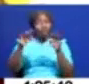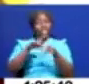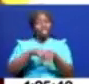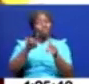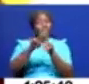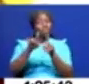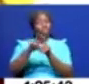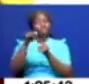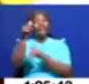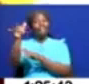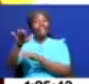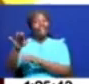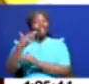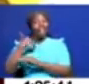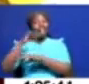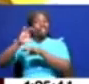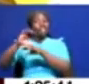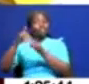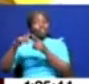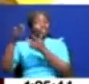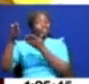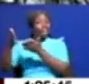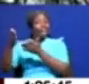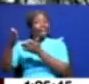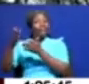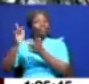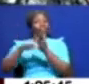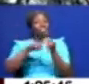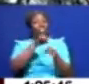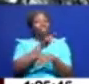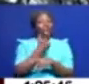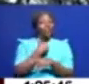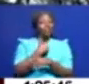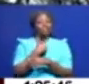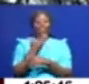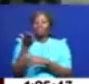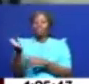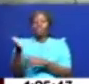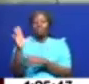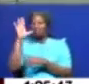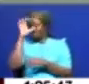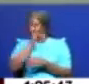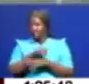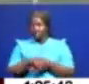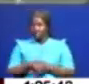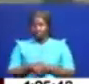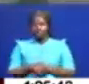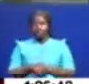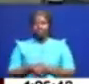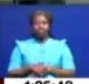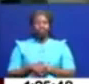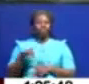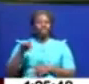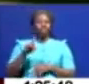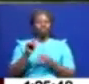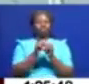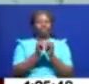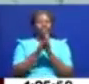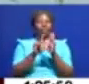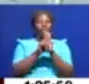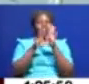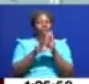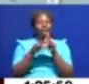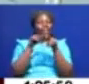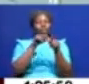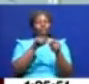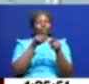lakini ile kitu akonayo, hakuna huko. Ezekiel Odero and his lawyers are accusing the state of scheming to drag